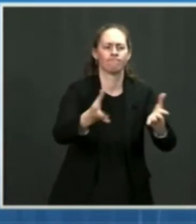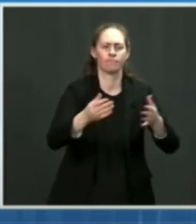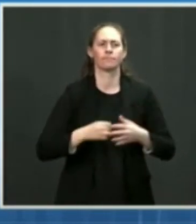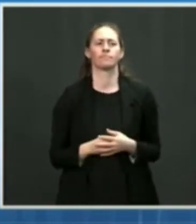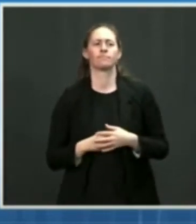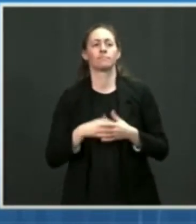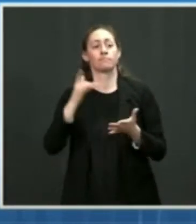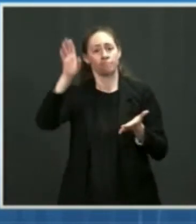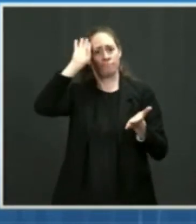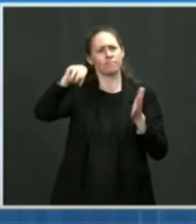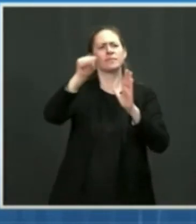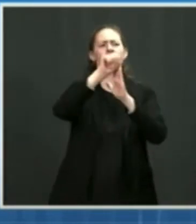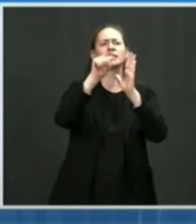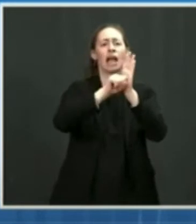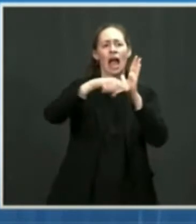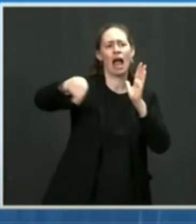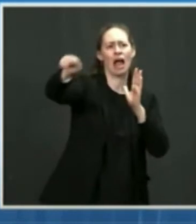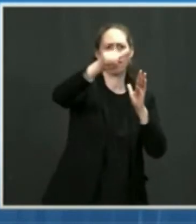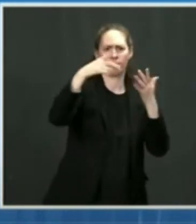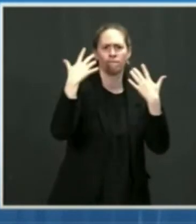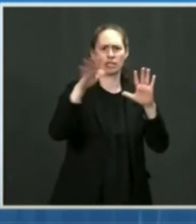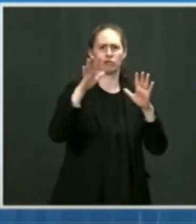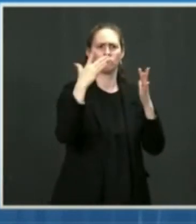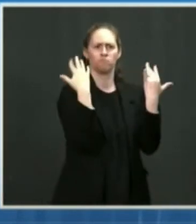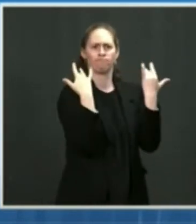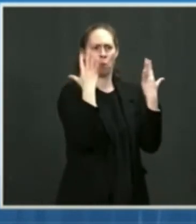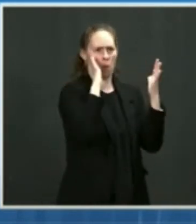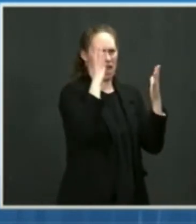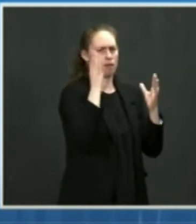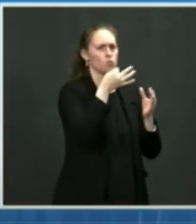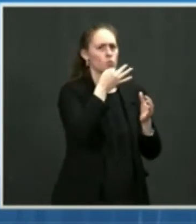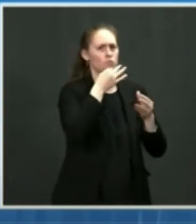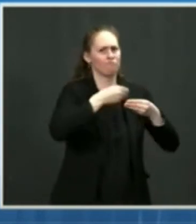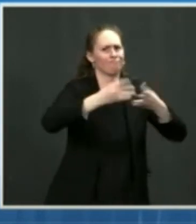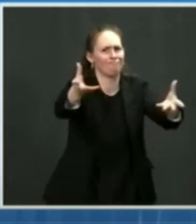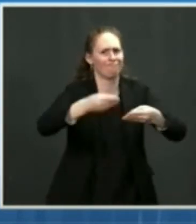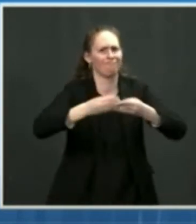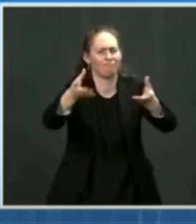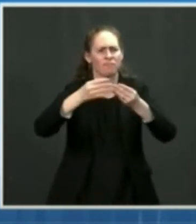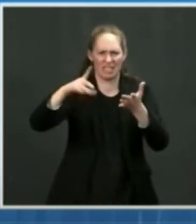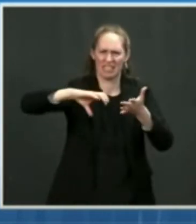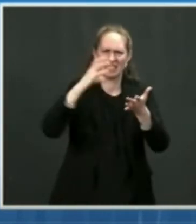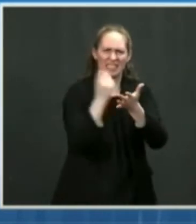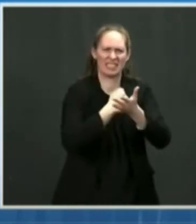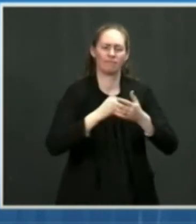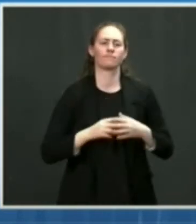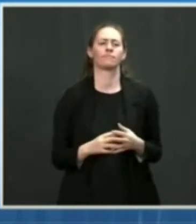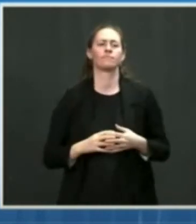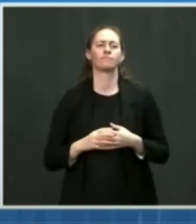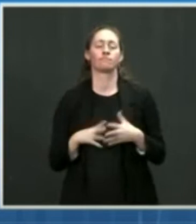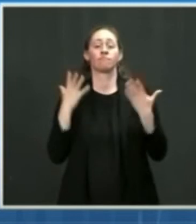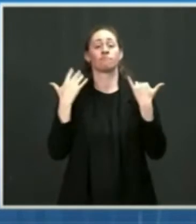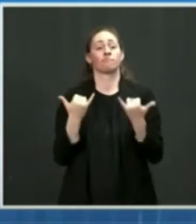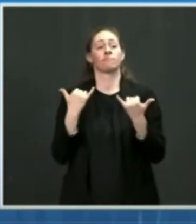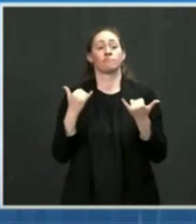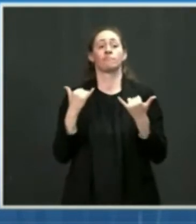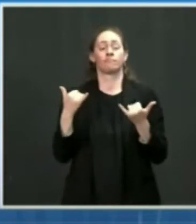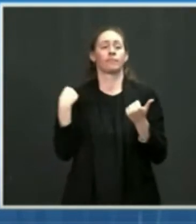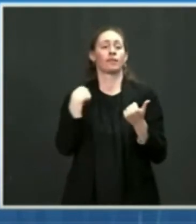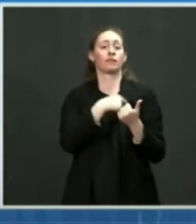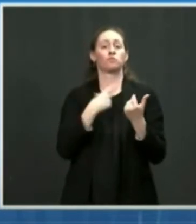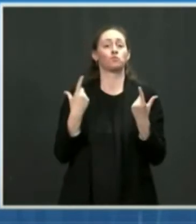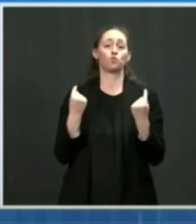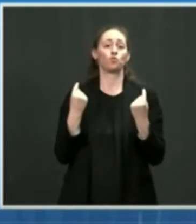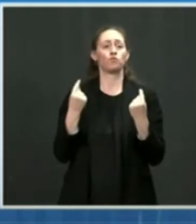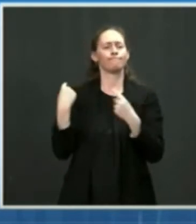shots as soon as doses are made available. From the start, we've been closely tracking the data on the state of the pandemic and